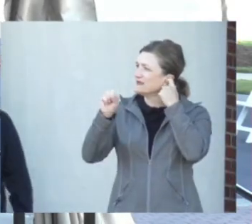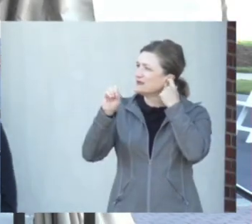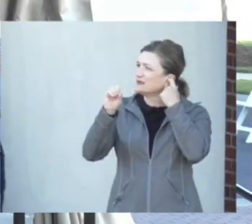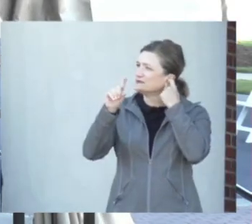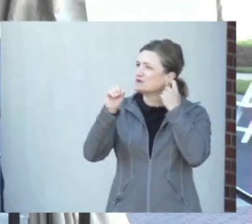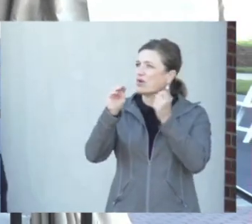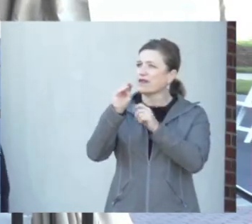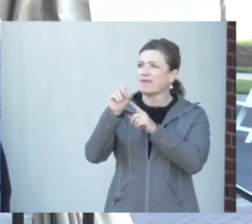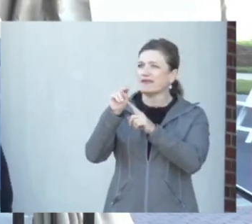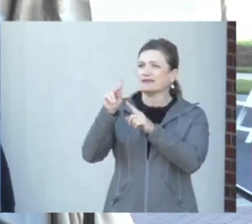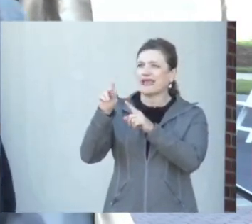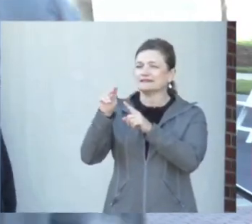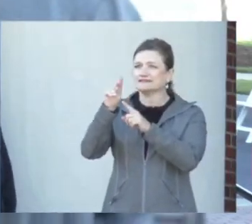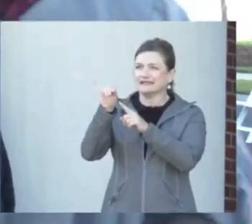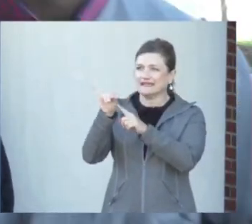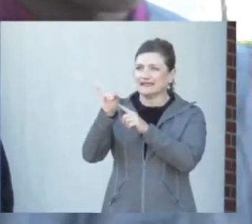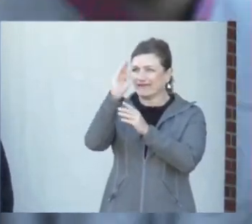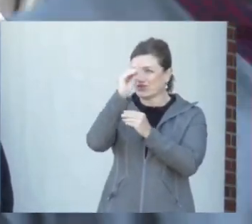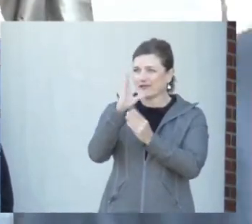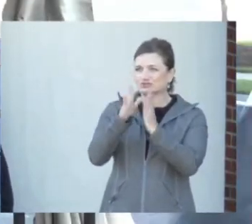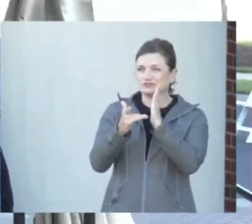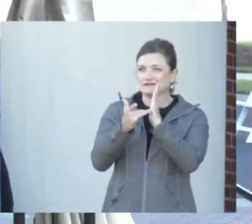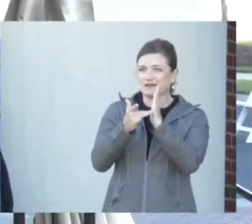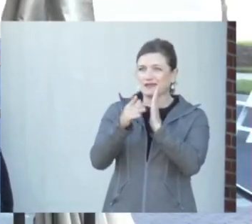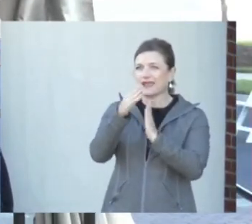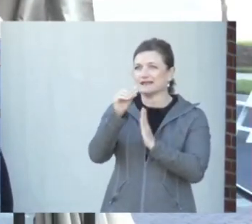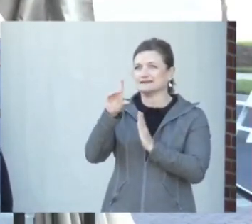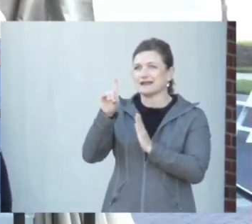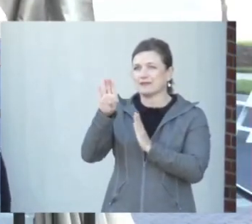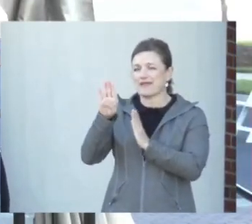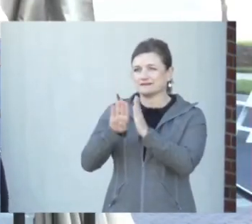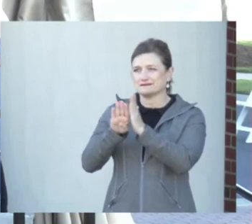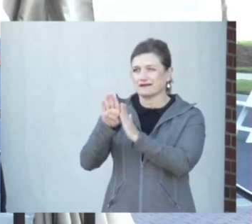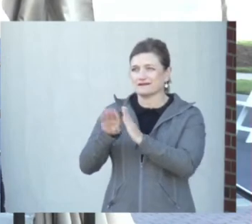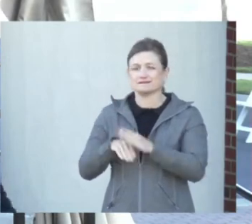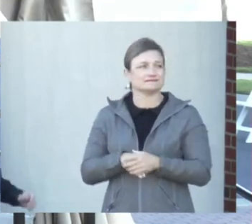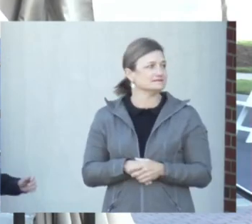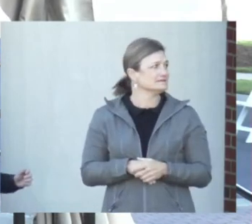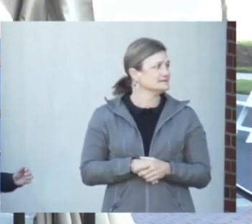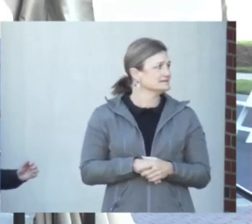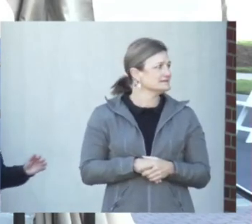Solomon Kefany, Information Technology Database Development.